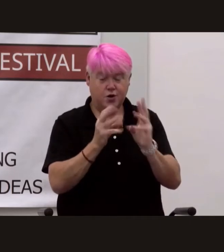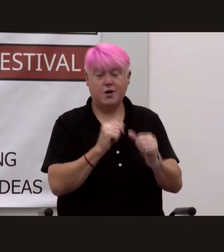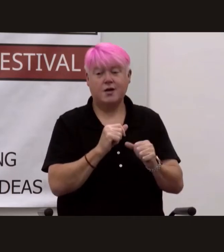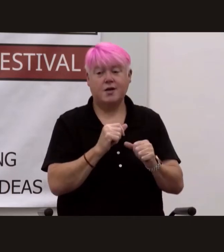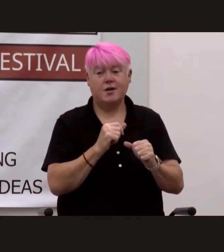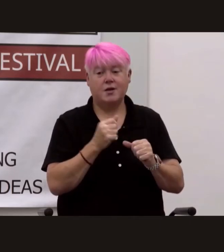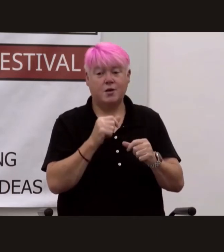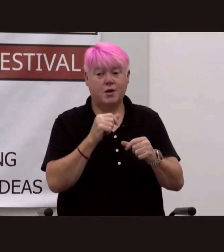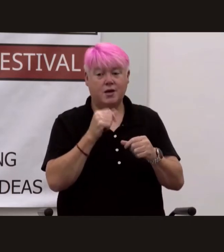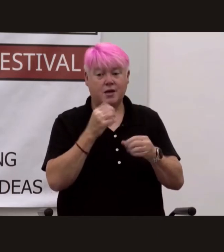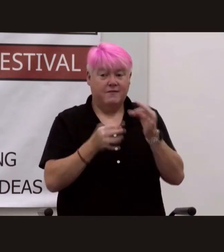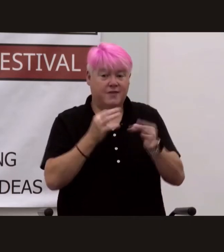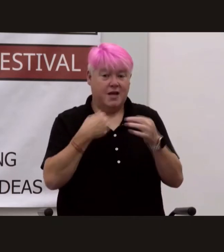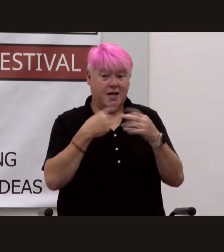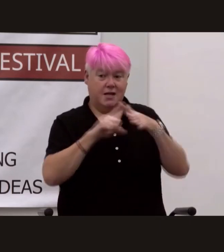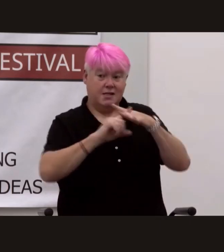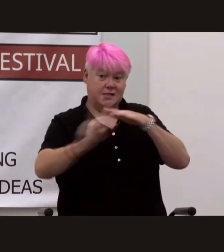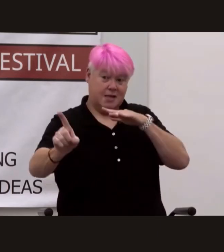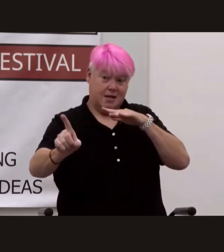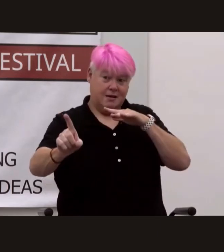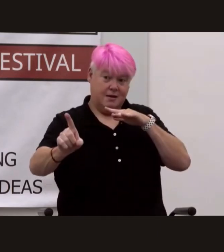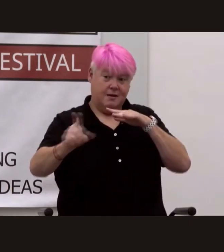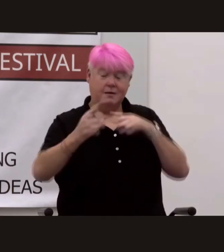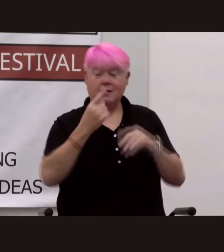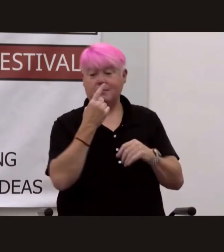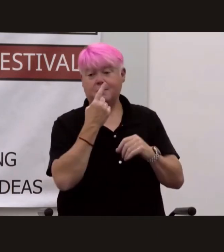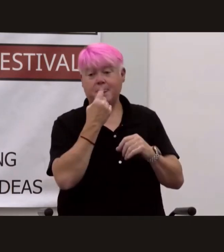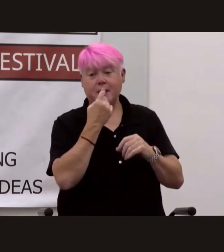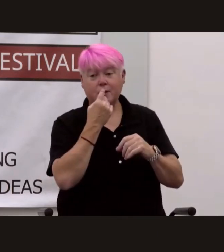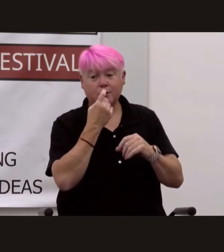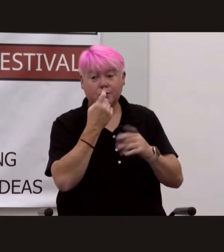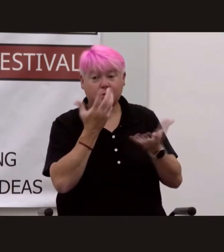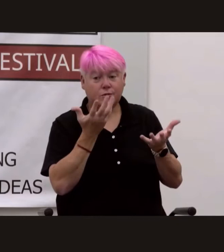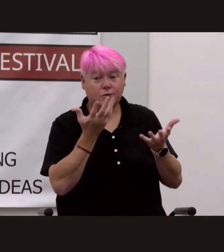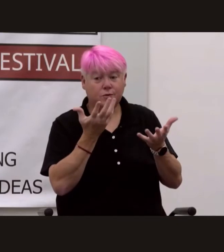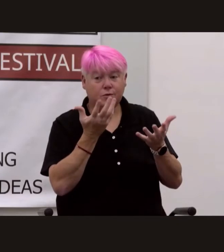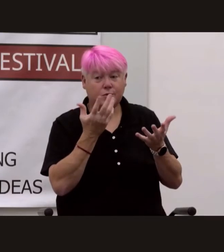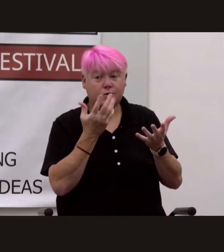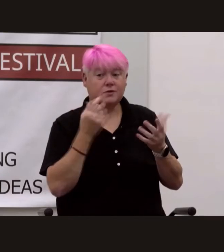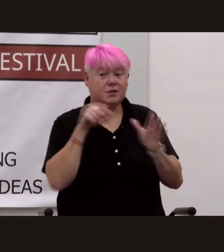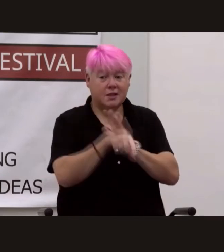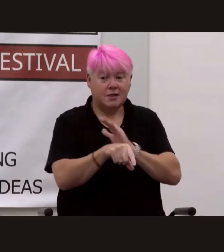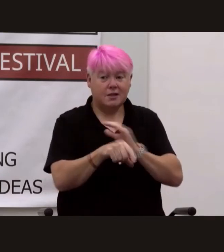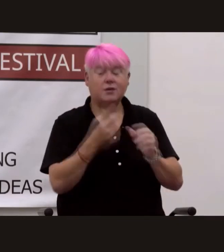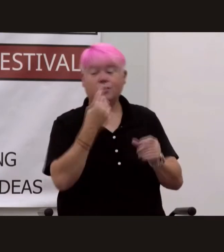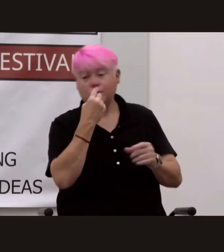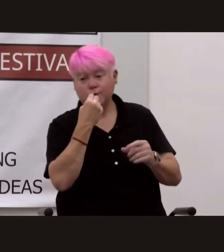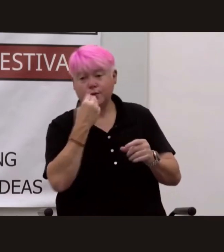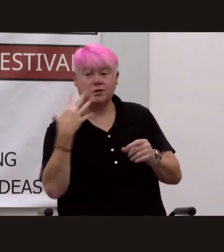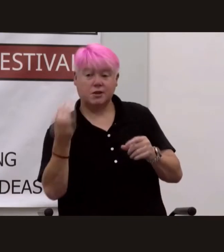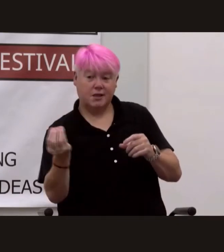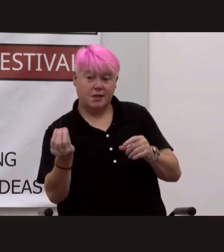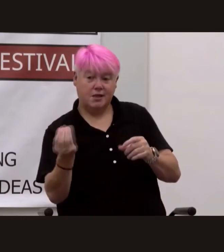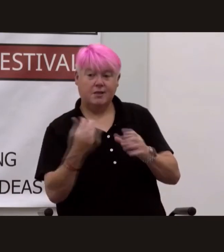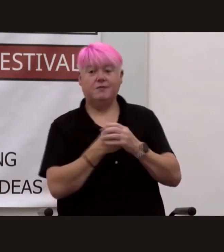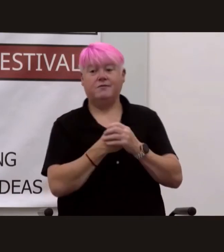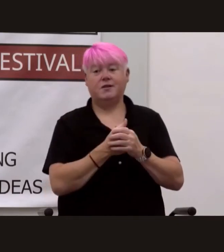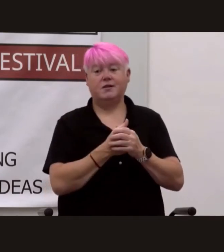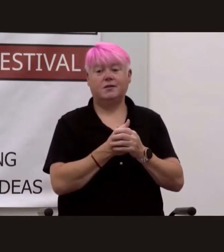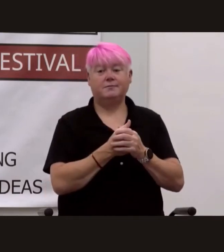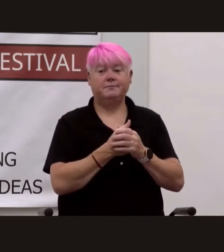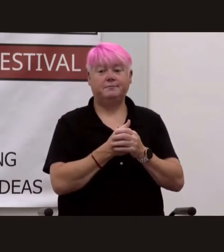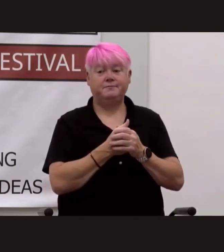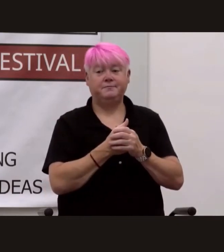escape, who'd been court-martialed, who was on leave. And